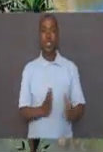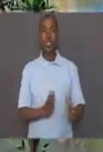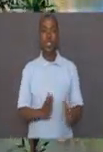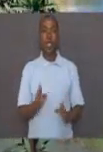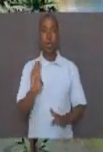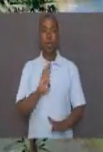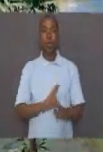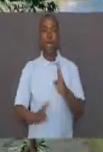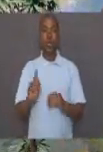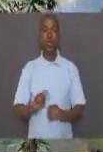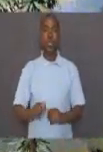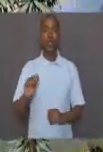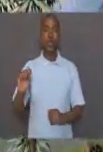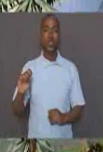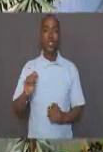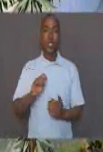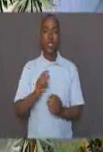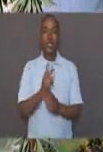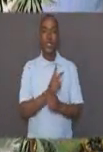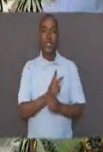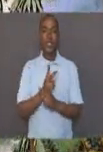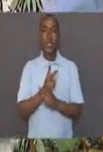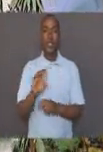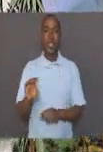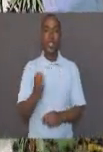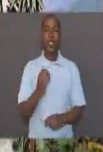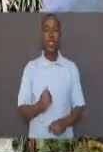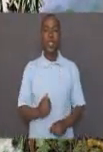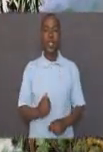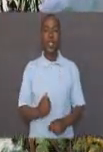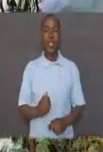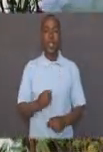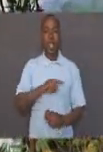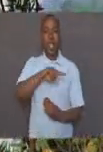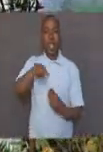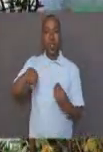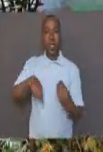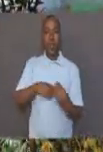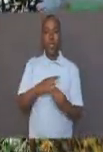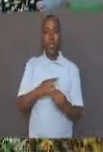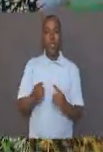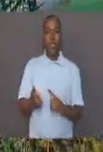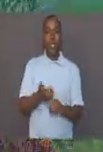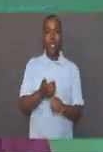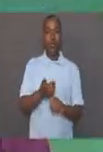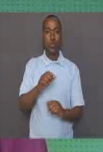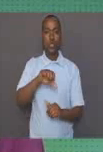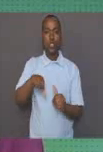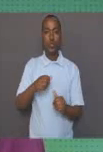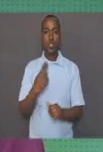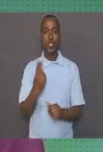biotechnology and safety, and ecosystem conservation.